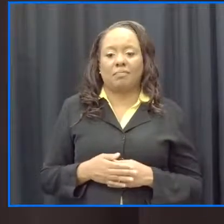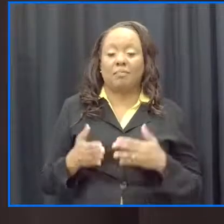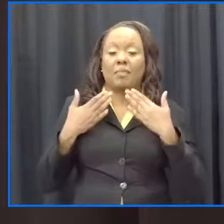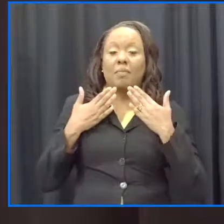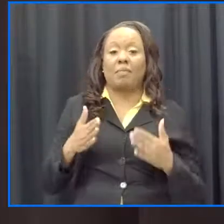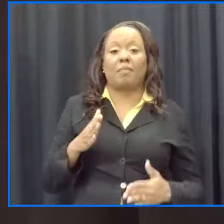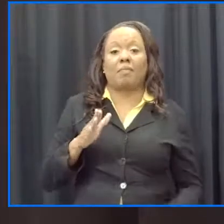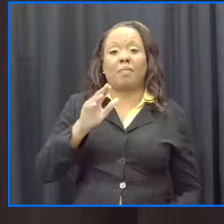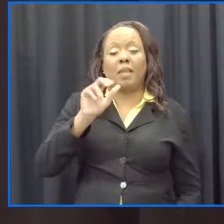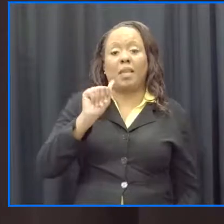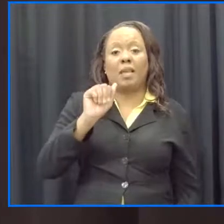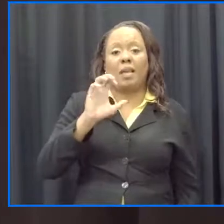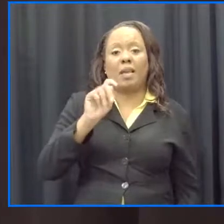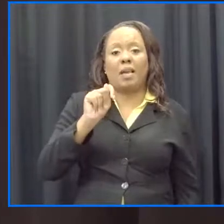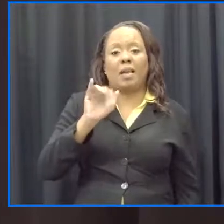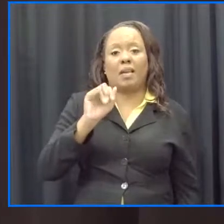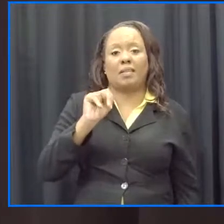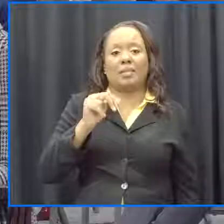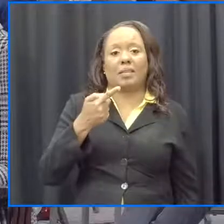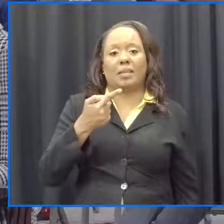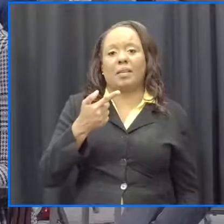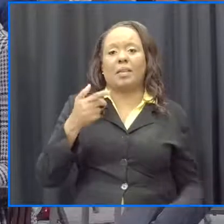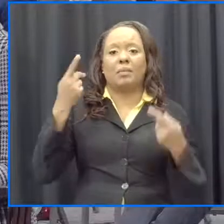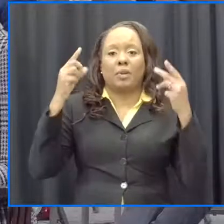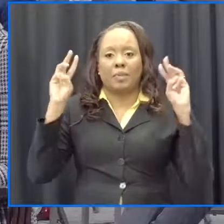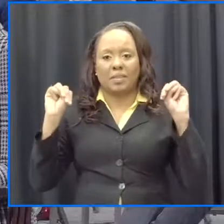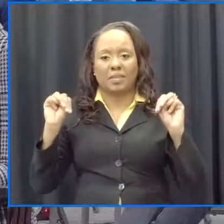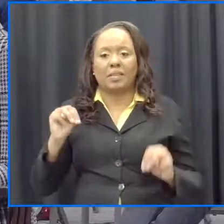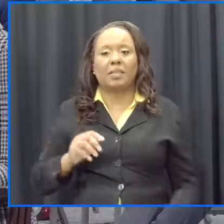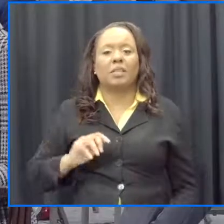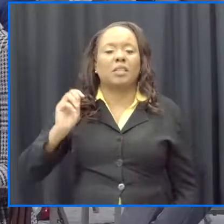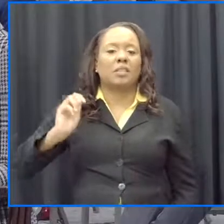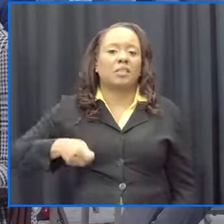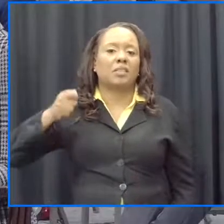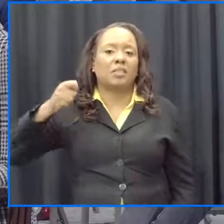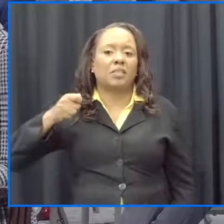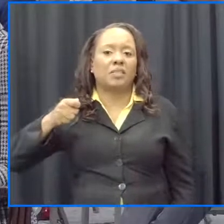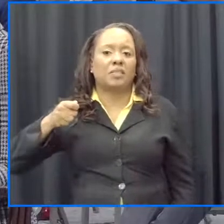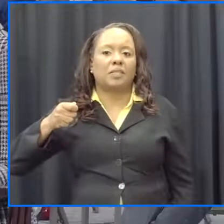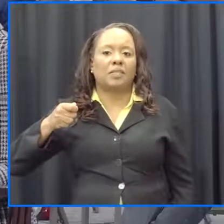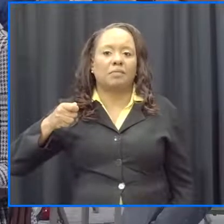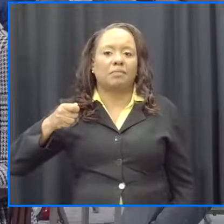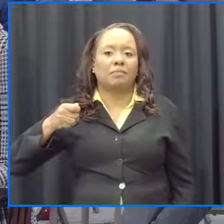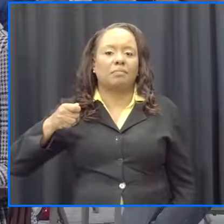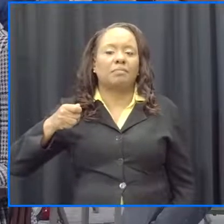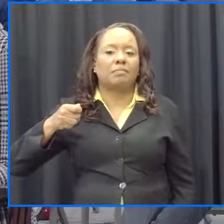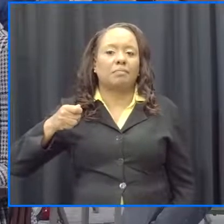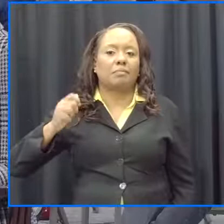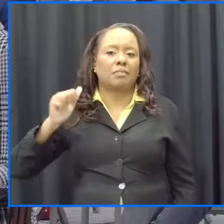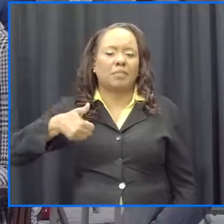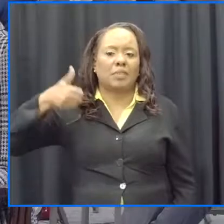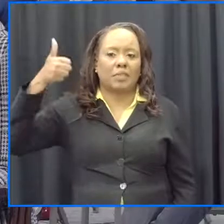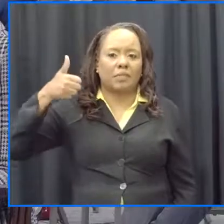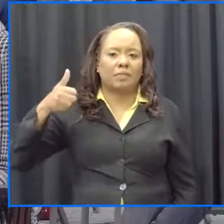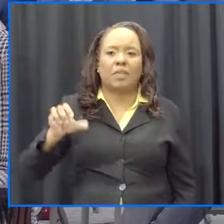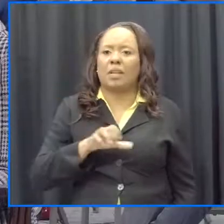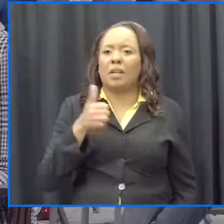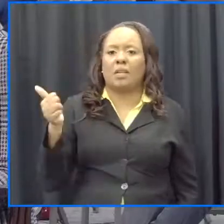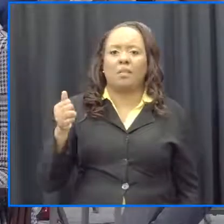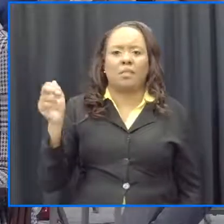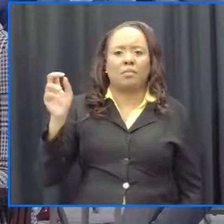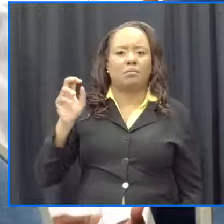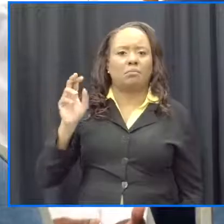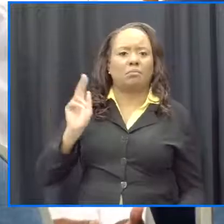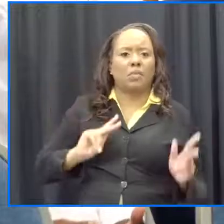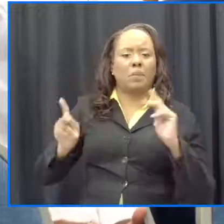the Acting Prime Minister, the Chief Justice, and other significant members of other members